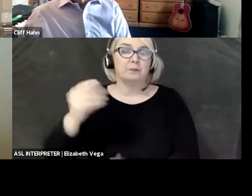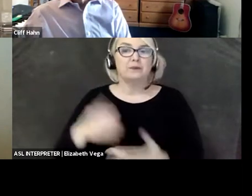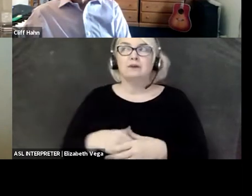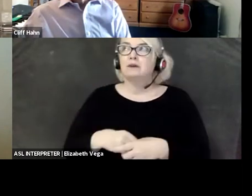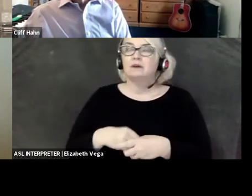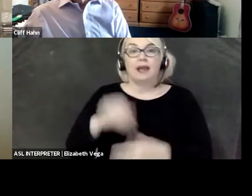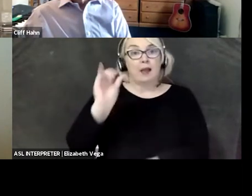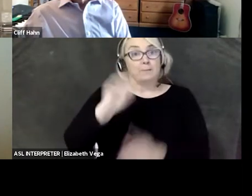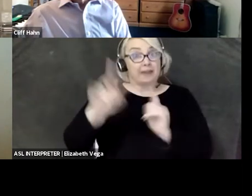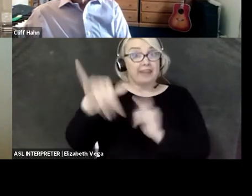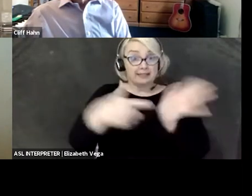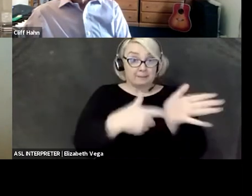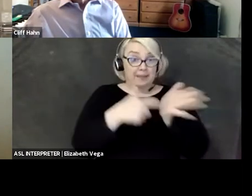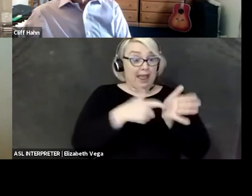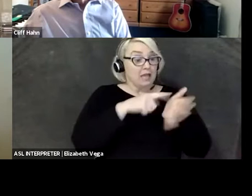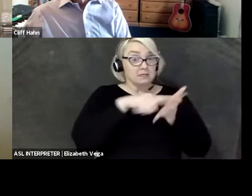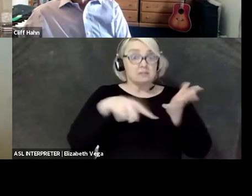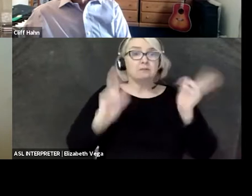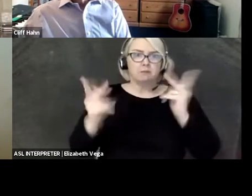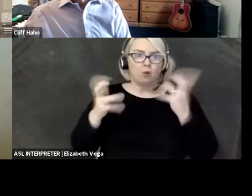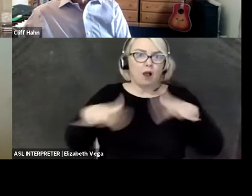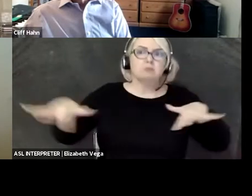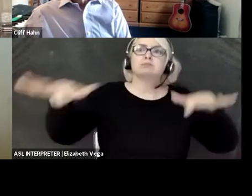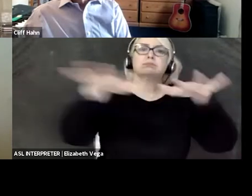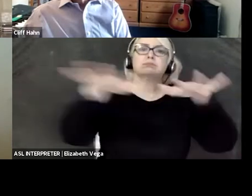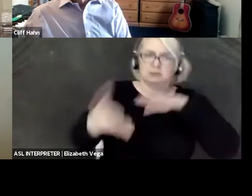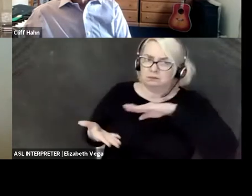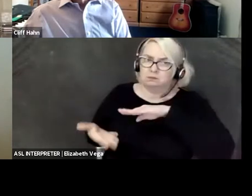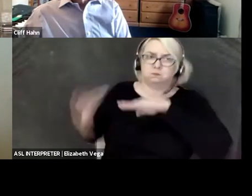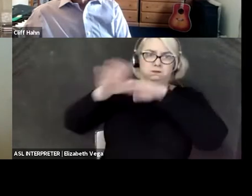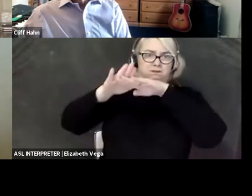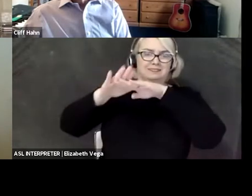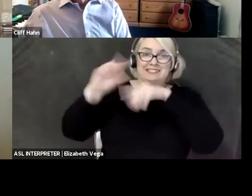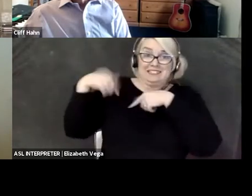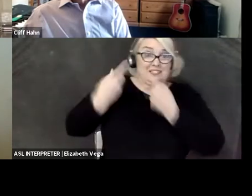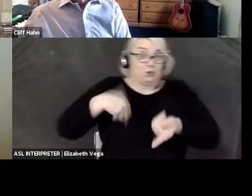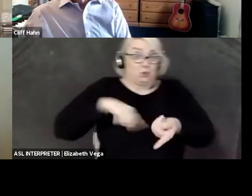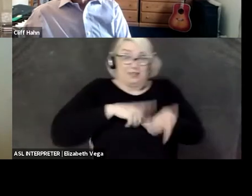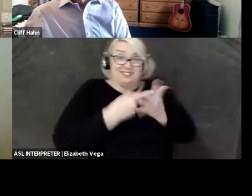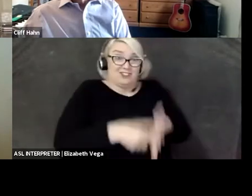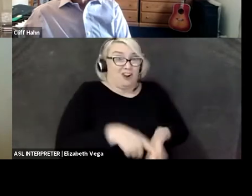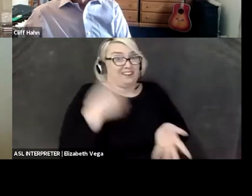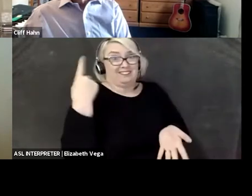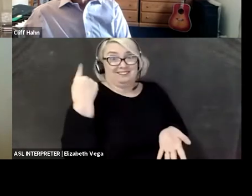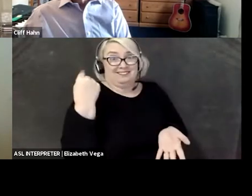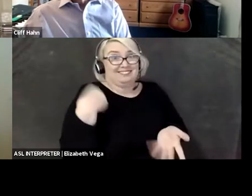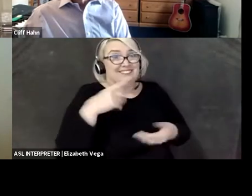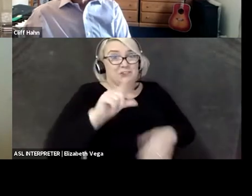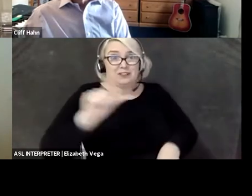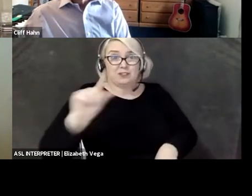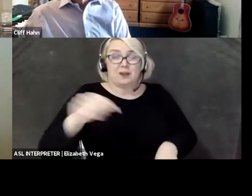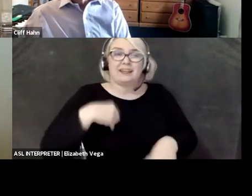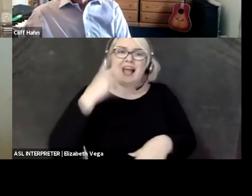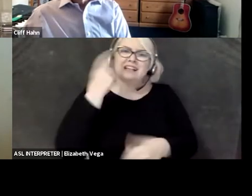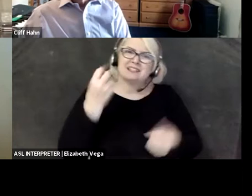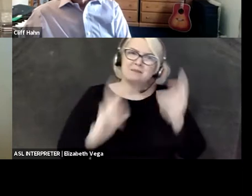That demand has absolutely increased since we began in 2020. I've seen a large rise of people saying, IFC, I know you guys do